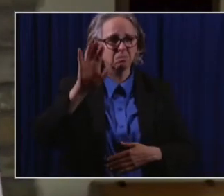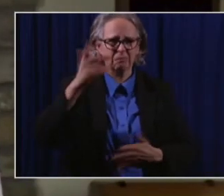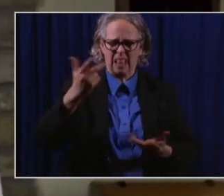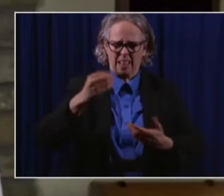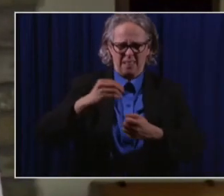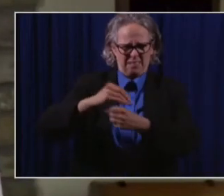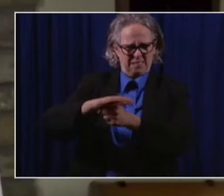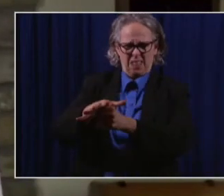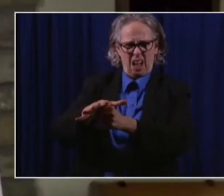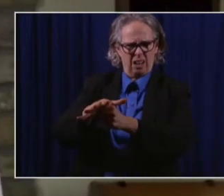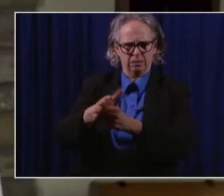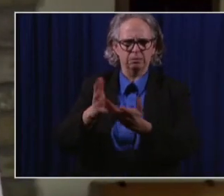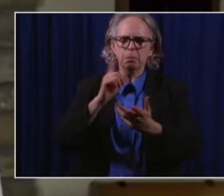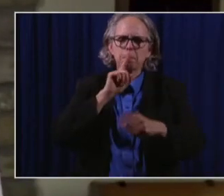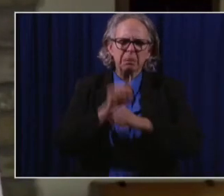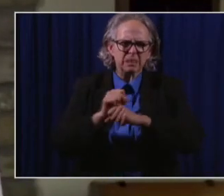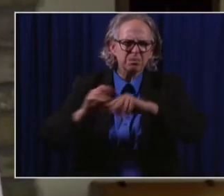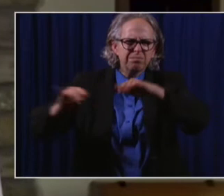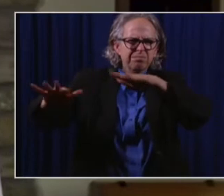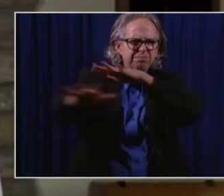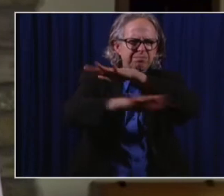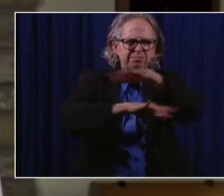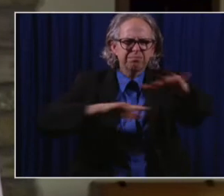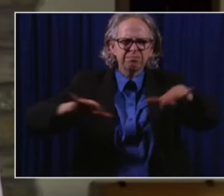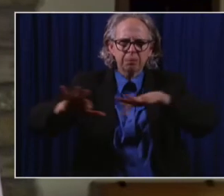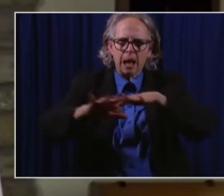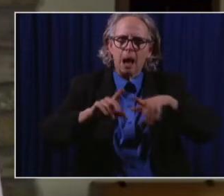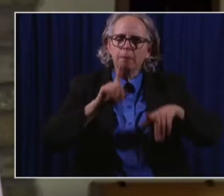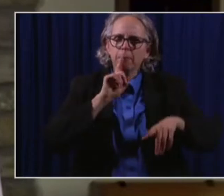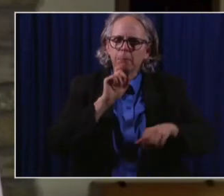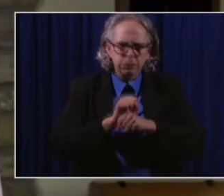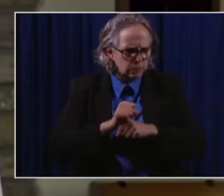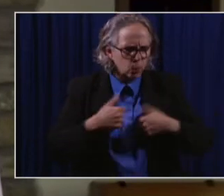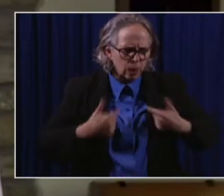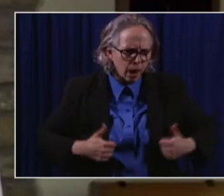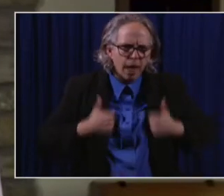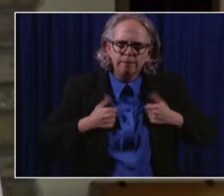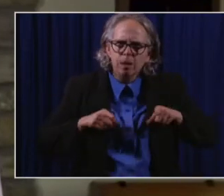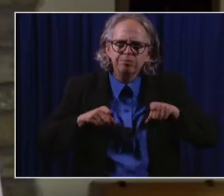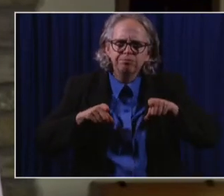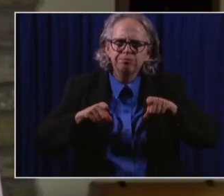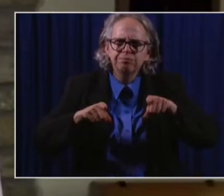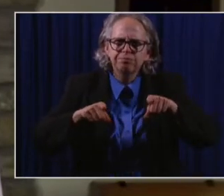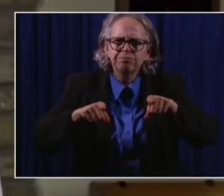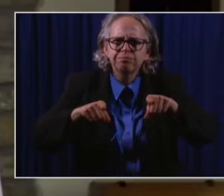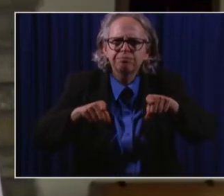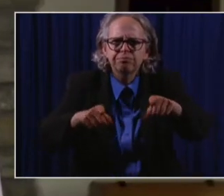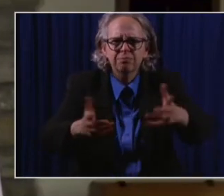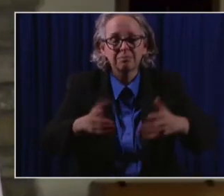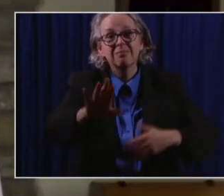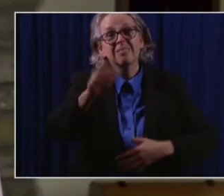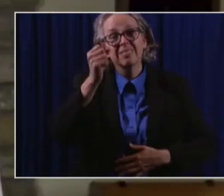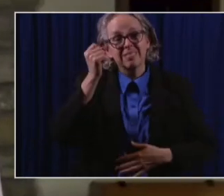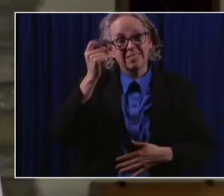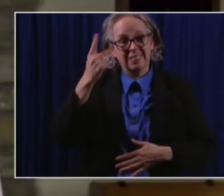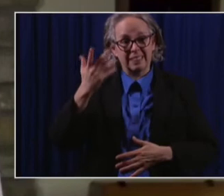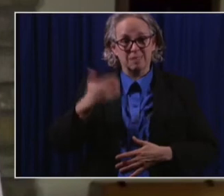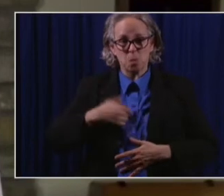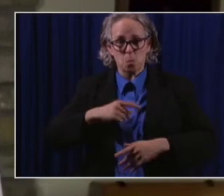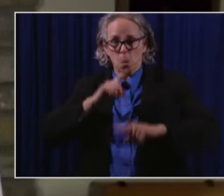The consequences of going in and shutting things down again would be